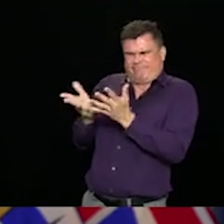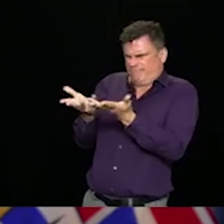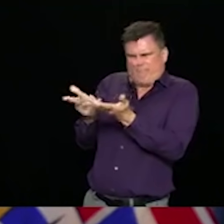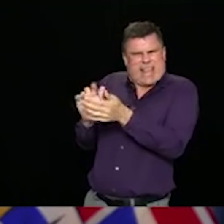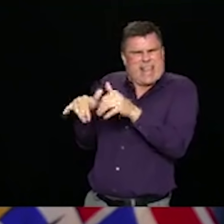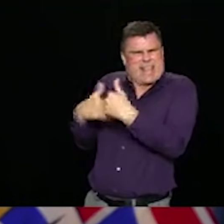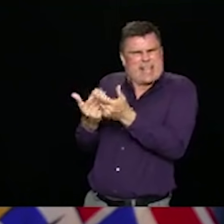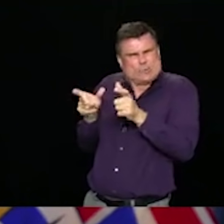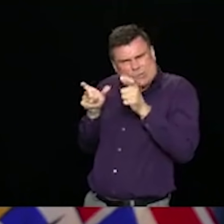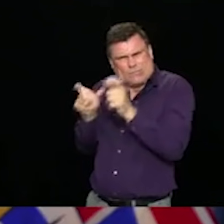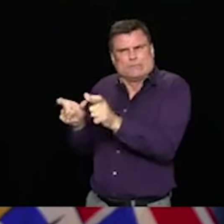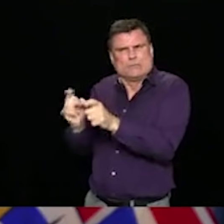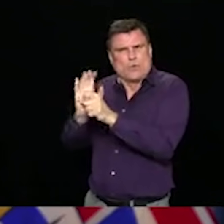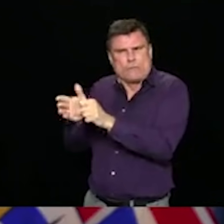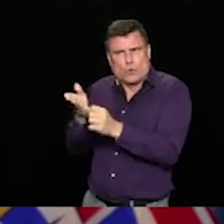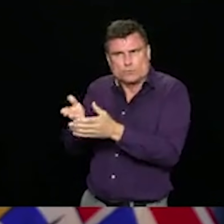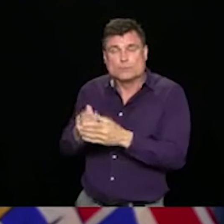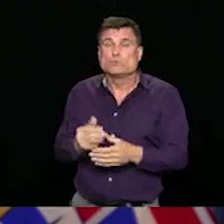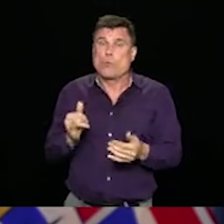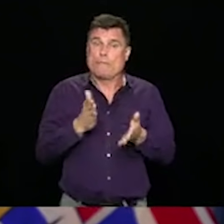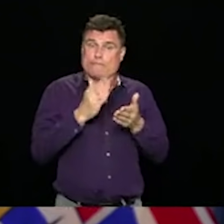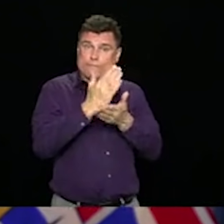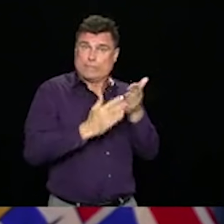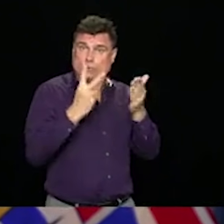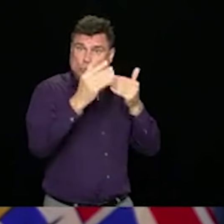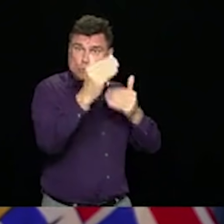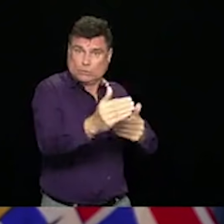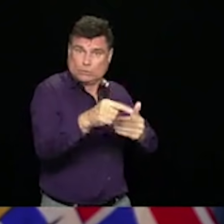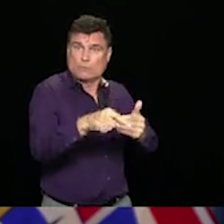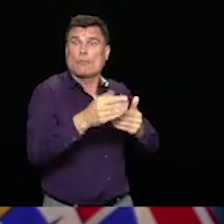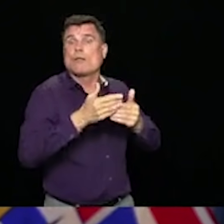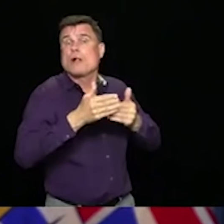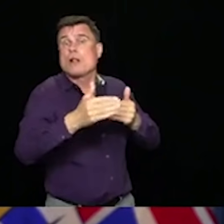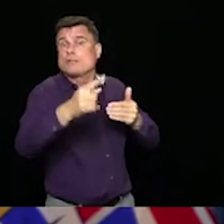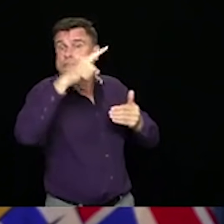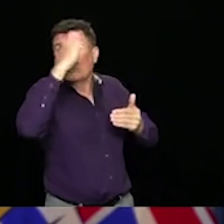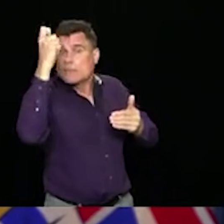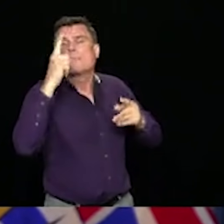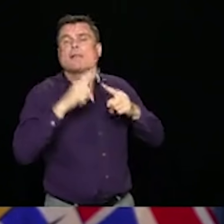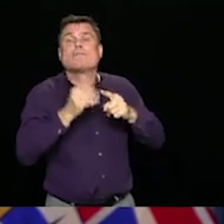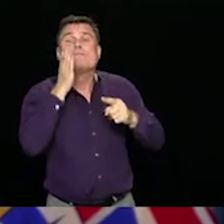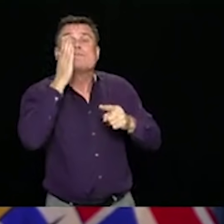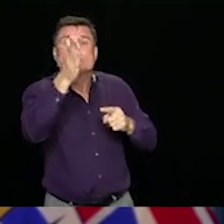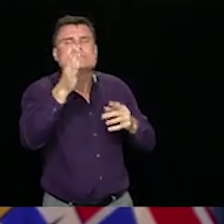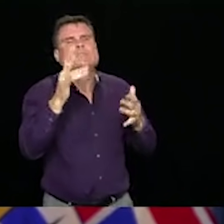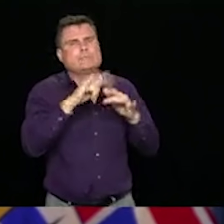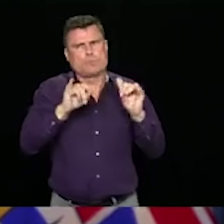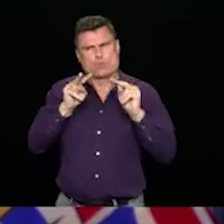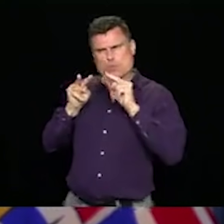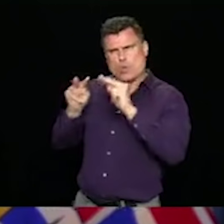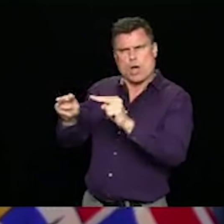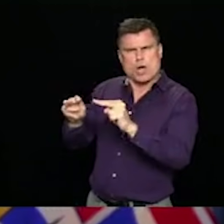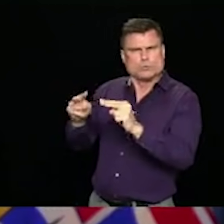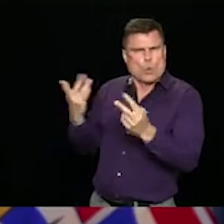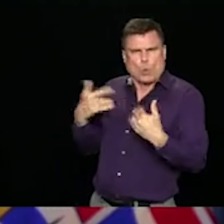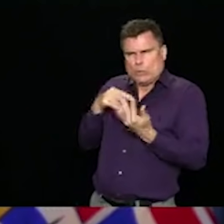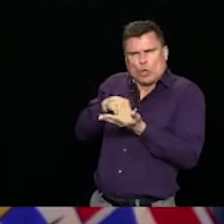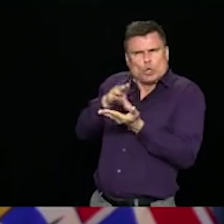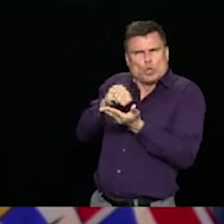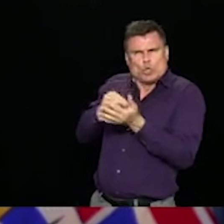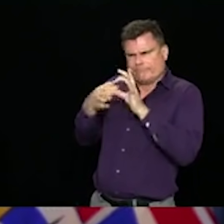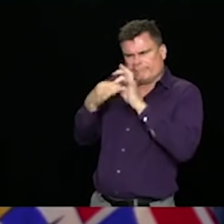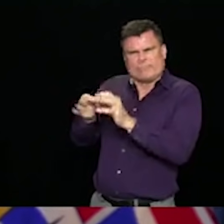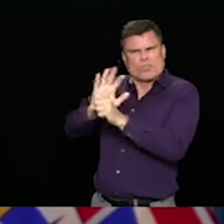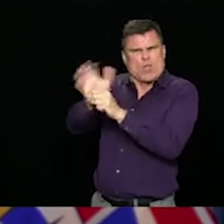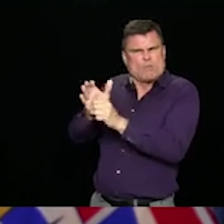phase, through our summer, and should we need to, how we will be looking at this into the fall.